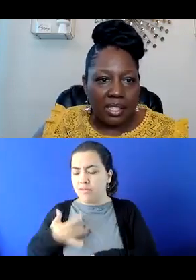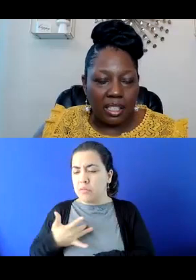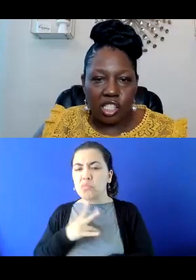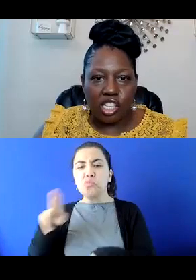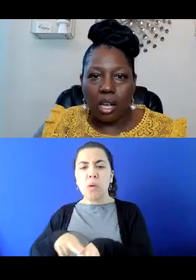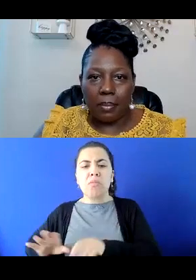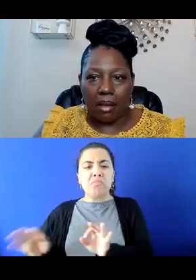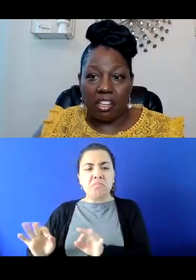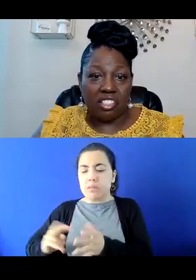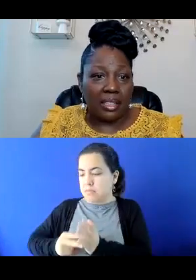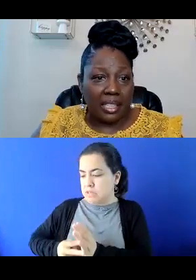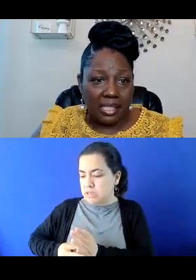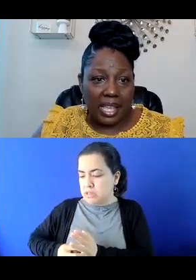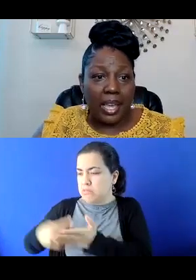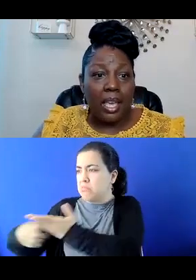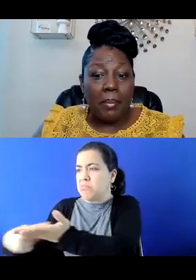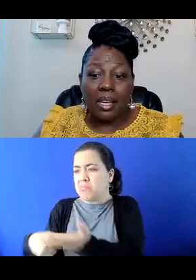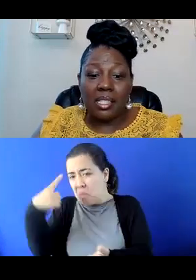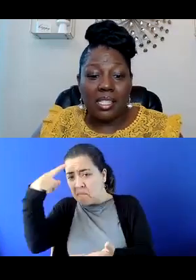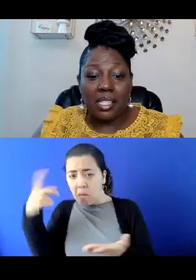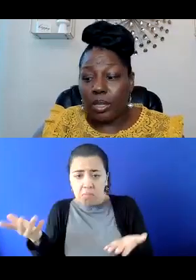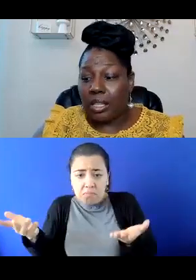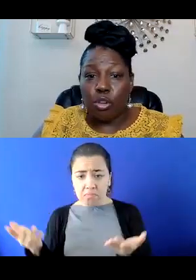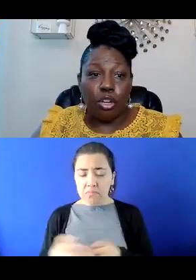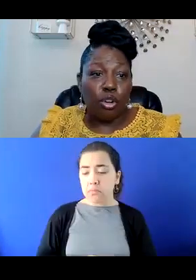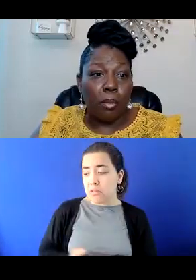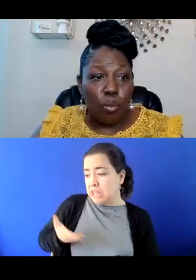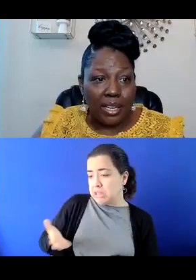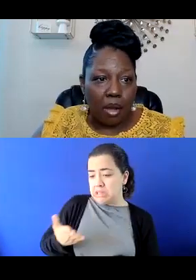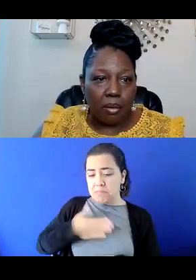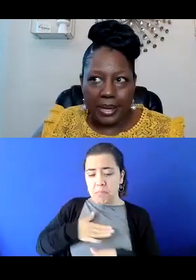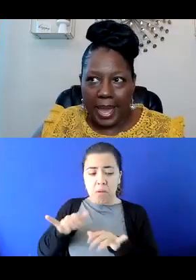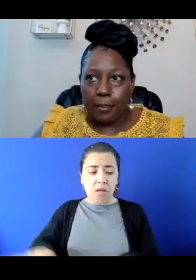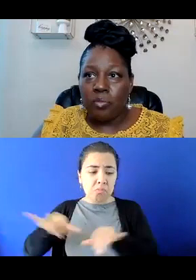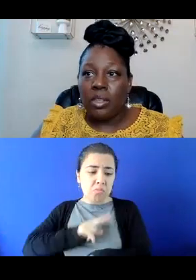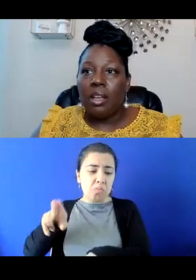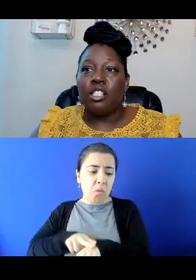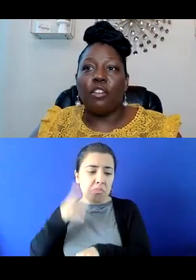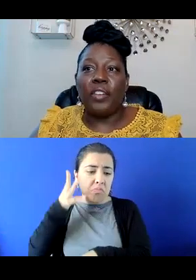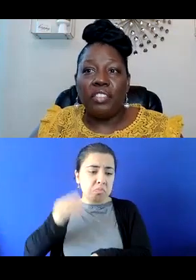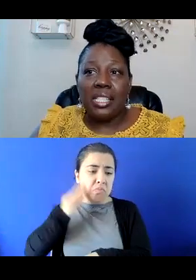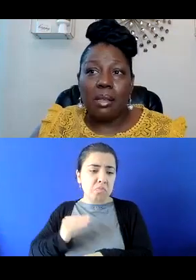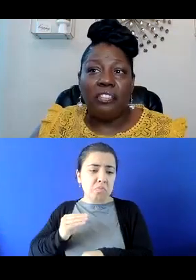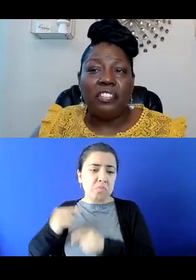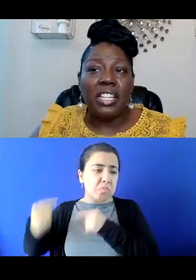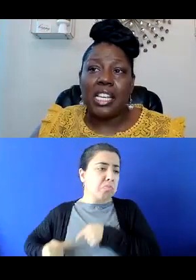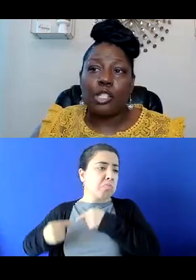there's nothing to talk about. There's nothing to say because this is within your normal window, okay? So